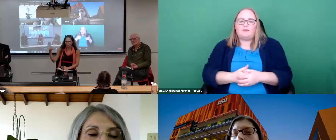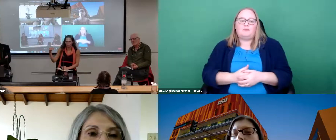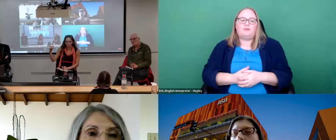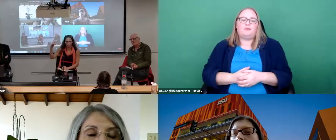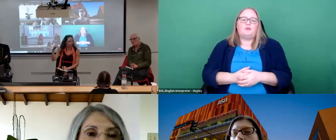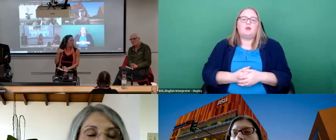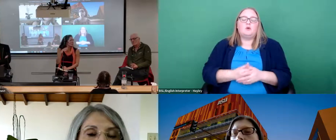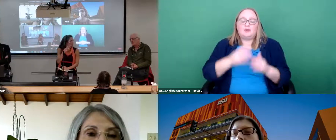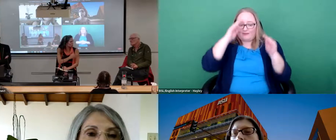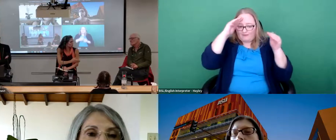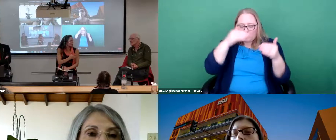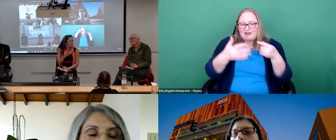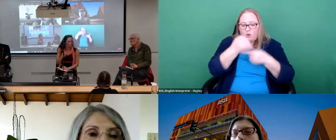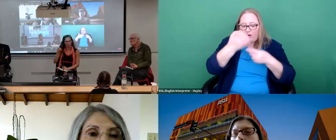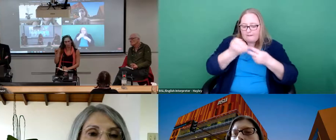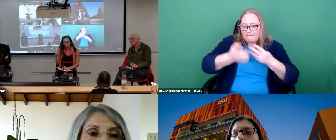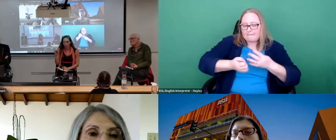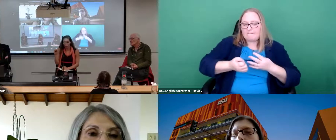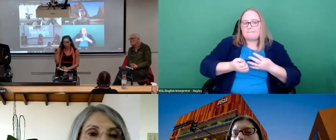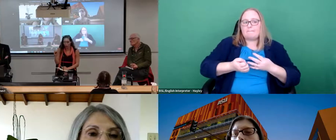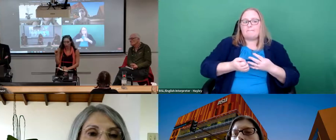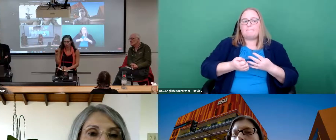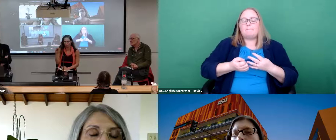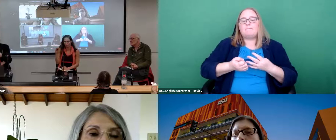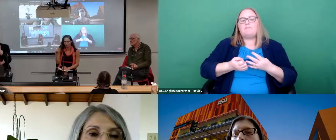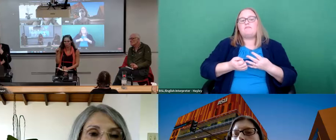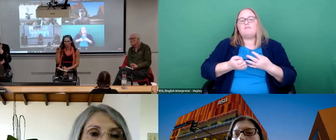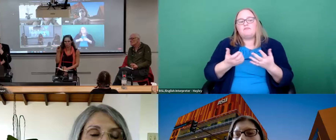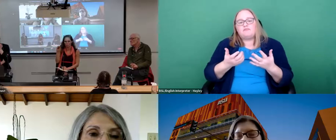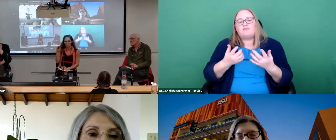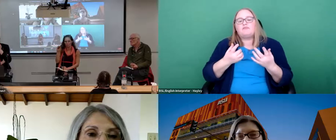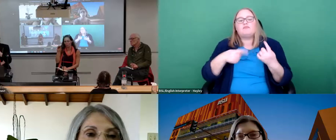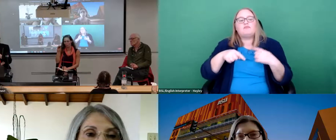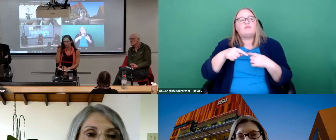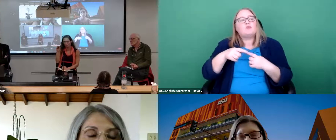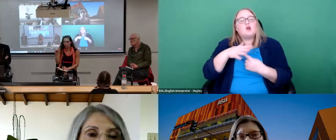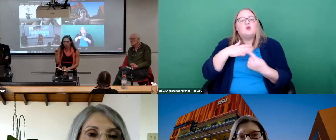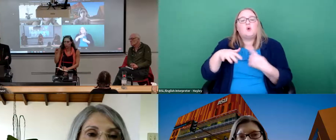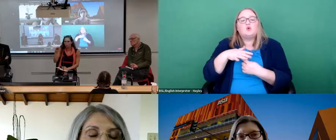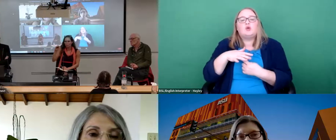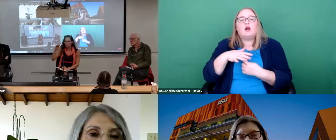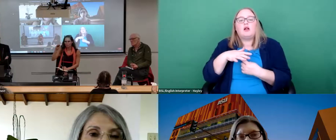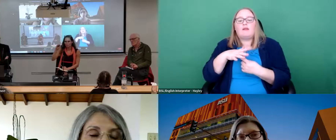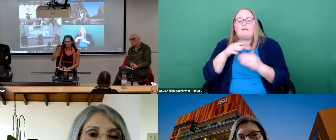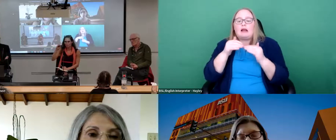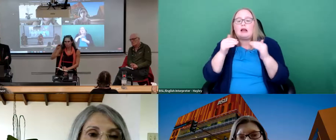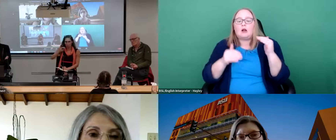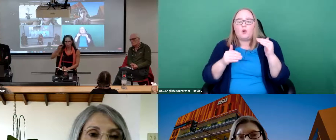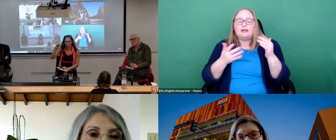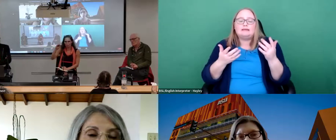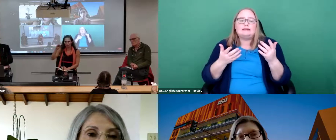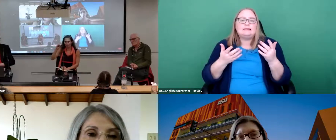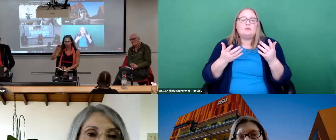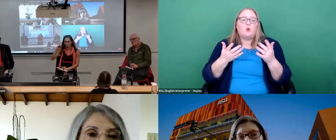of outcomes and the way in which the sociologists have actually thought about social inequality or exclusion, they say